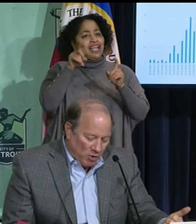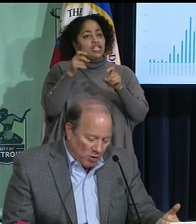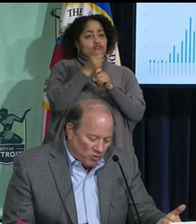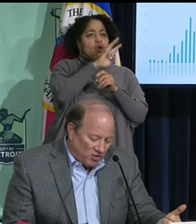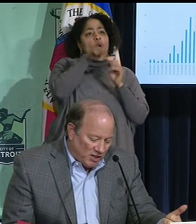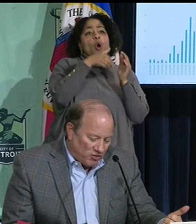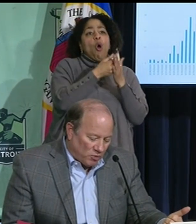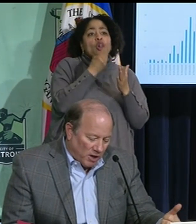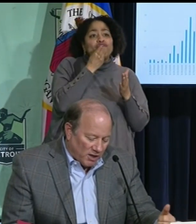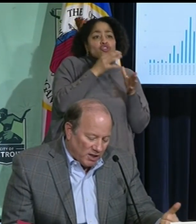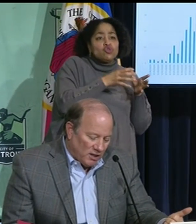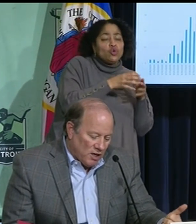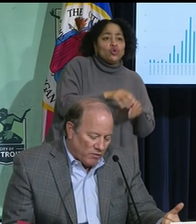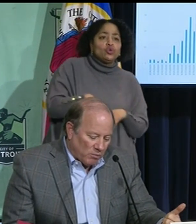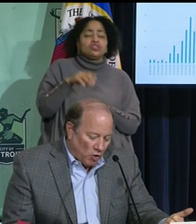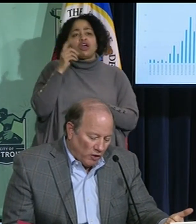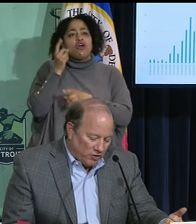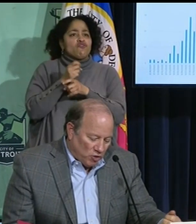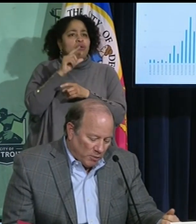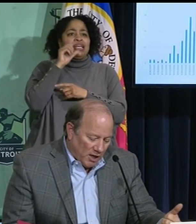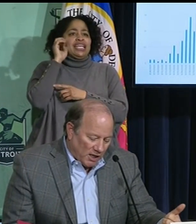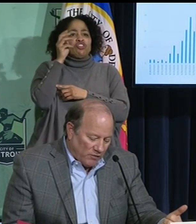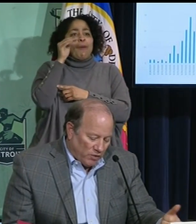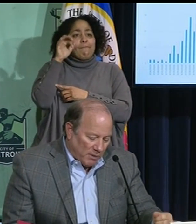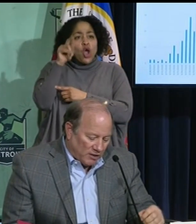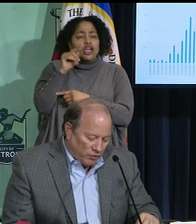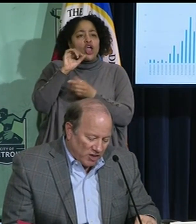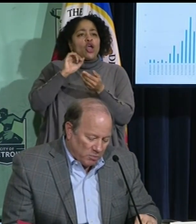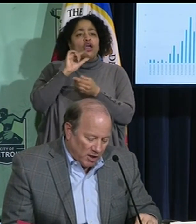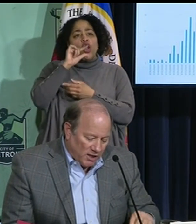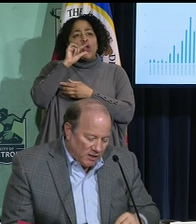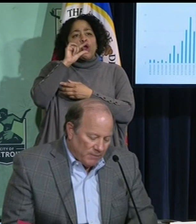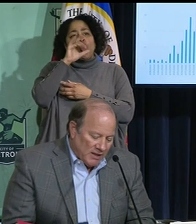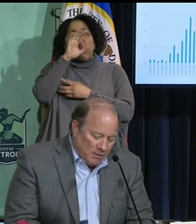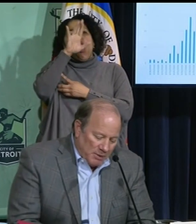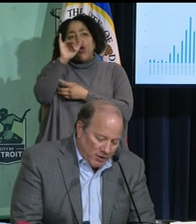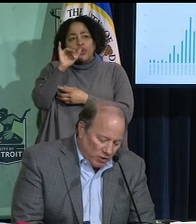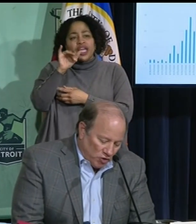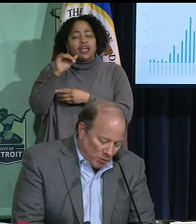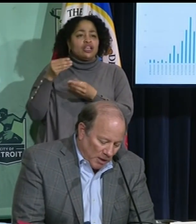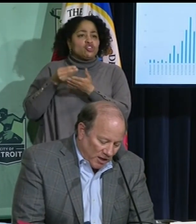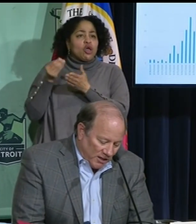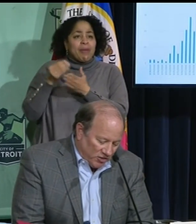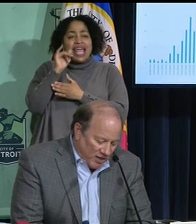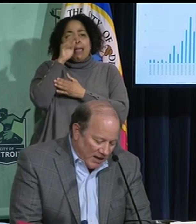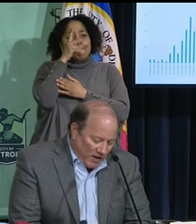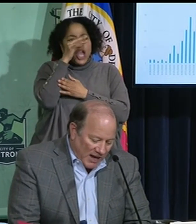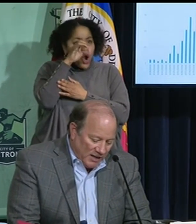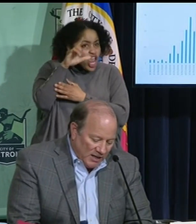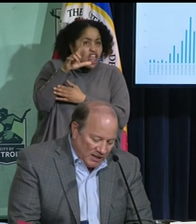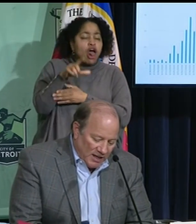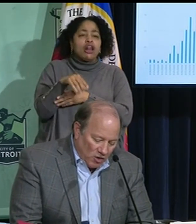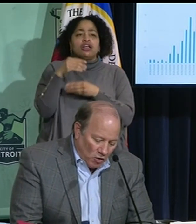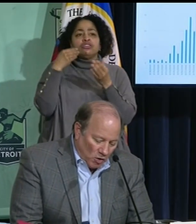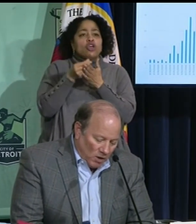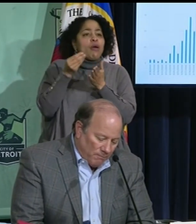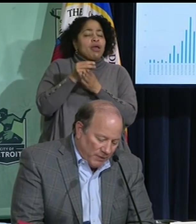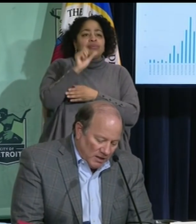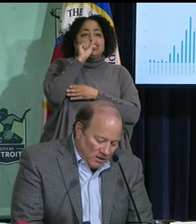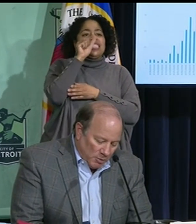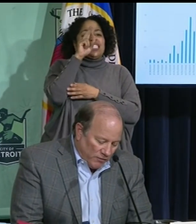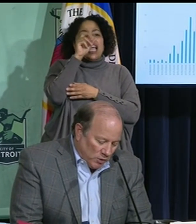Bene Produce in Eastern Market, from Glory Supermarket, from Mike's Fresh Market, Imperial Supermarket, Save-On, King